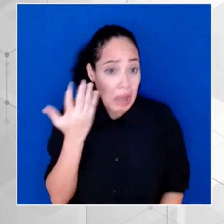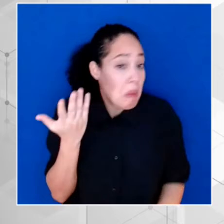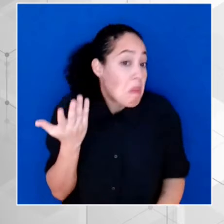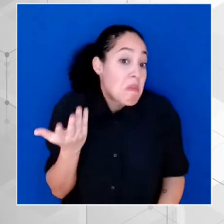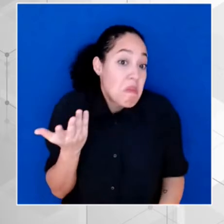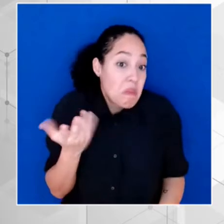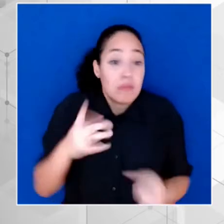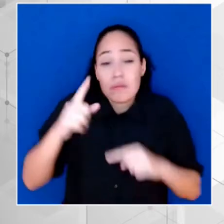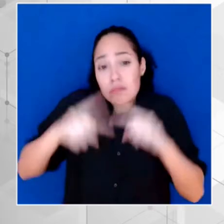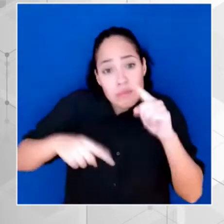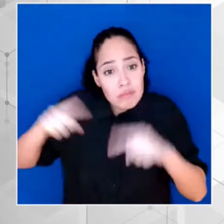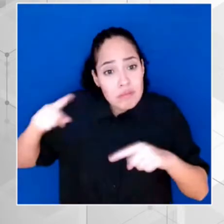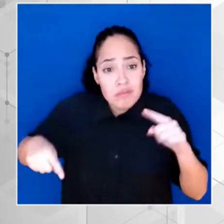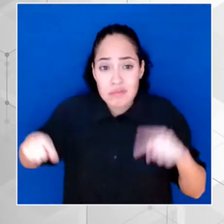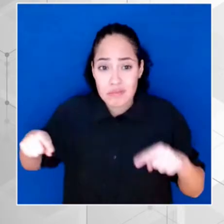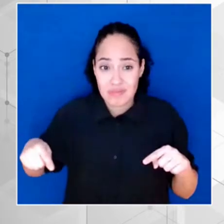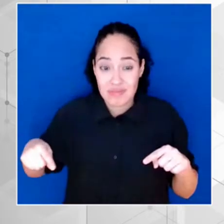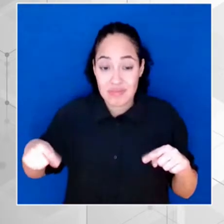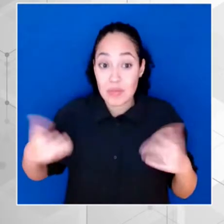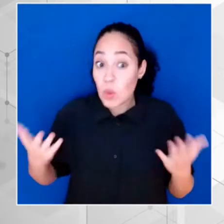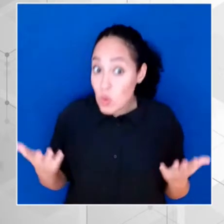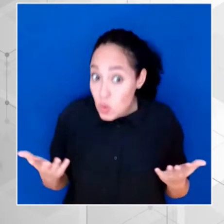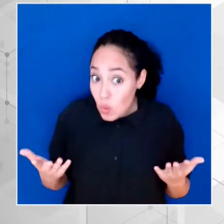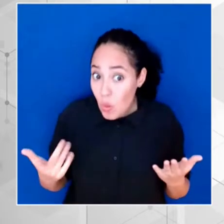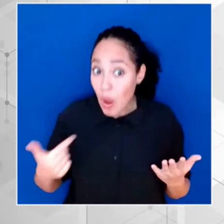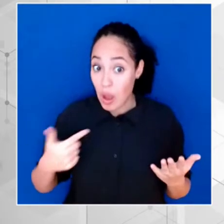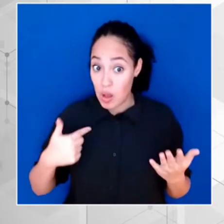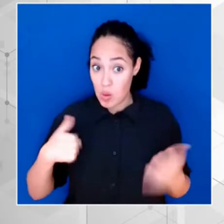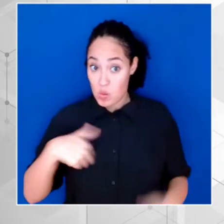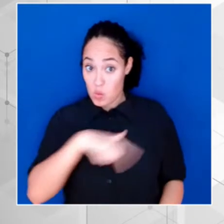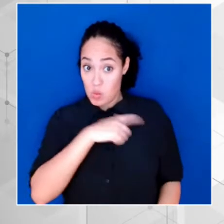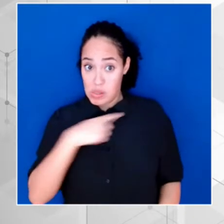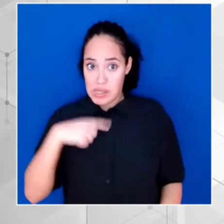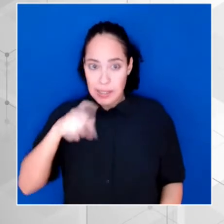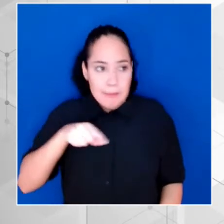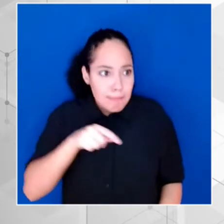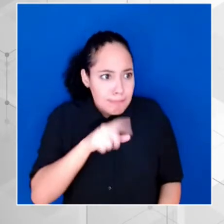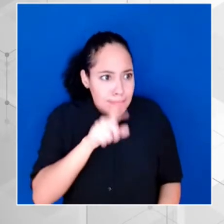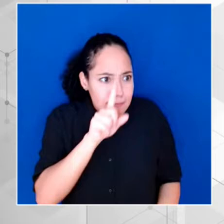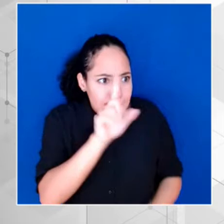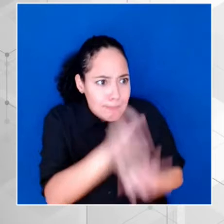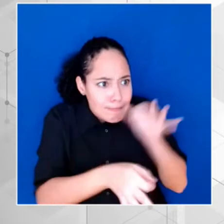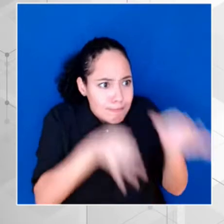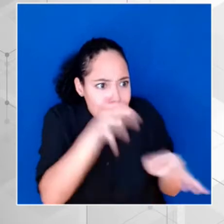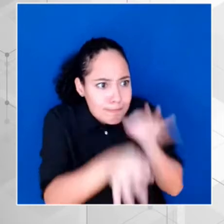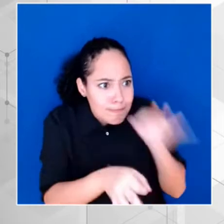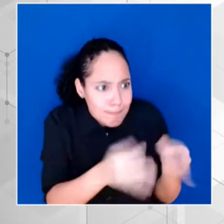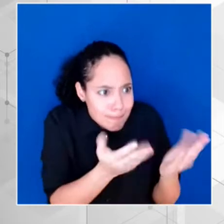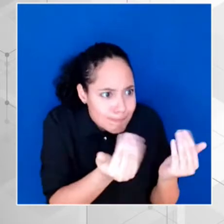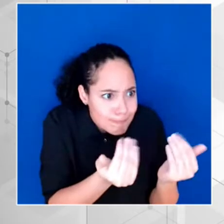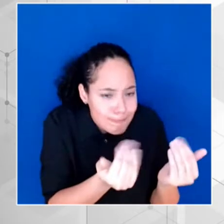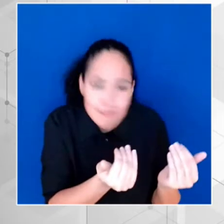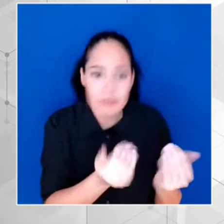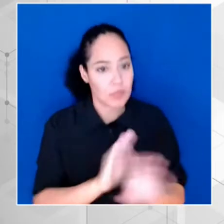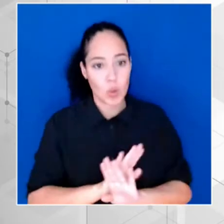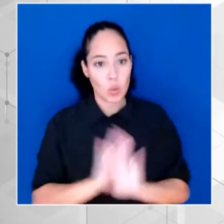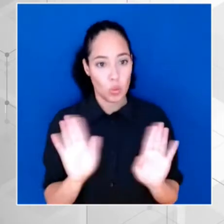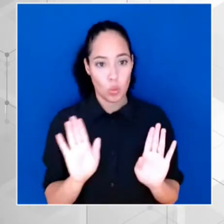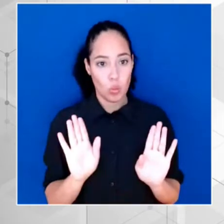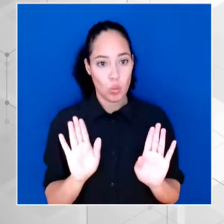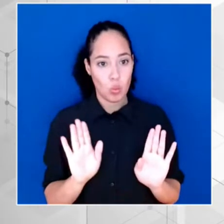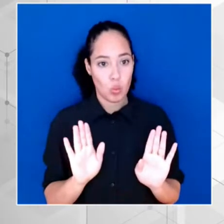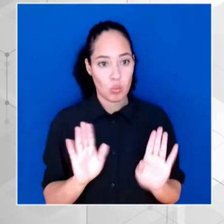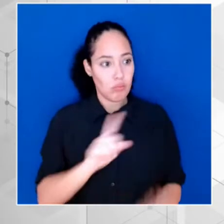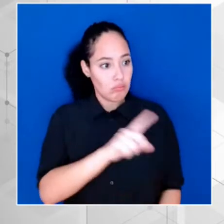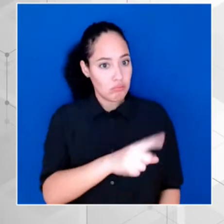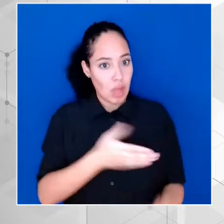push them to be open, because to be frank, it's not our business and they have the right to be private. But what we can do is we